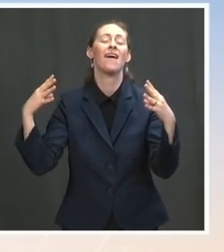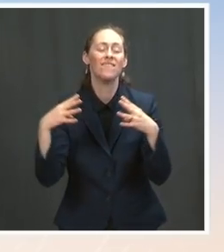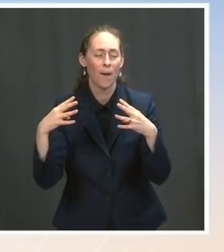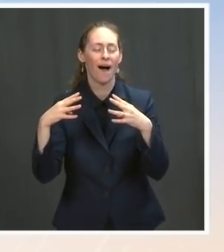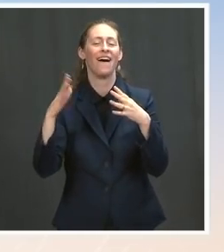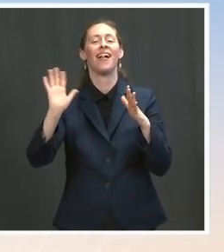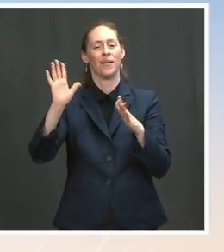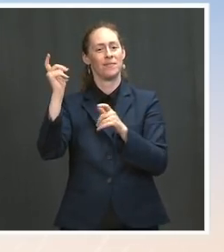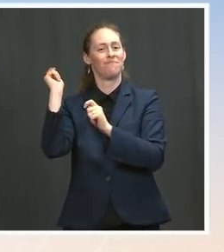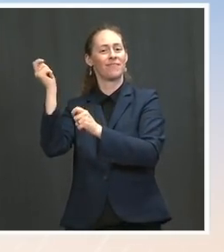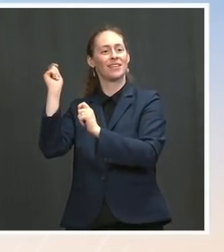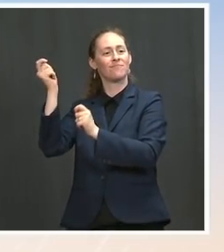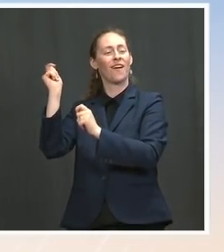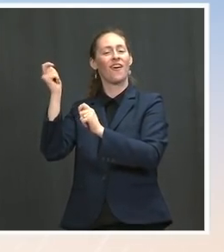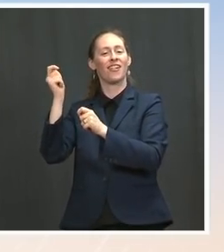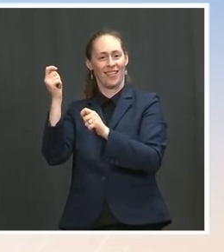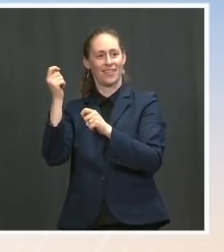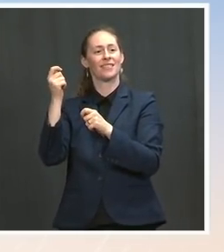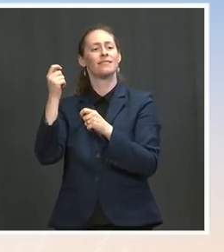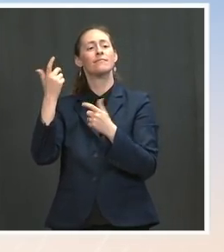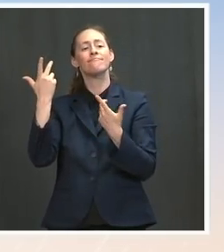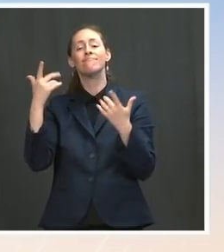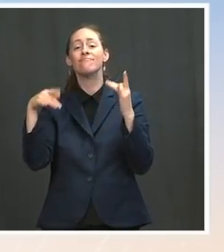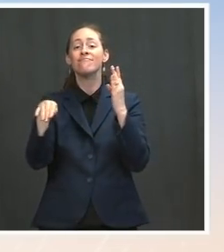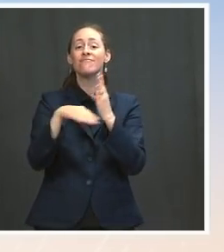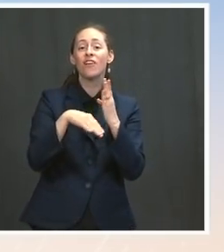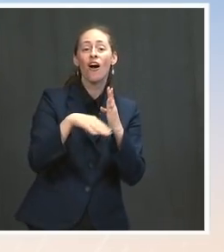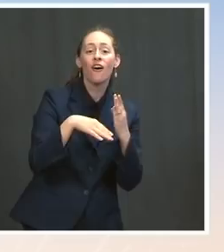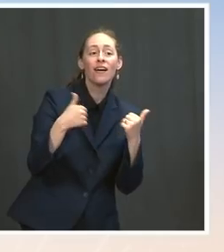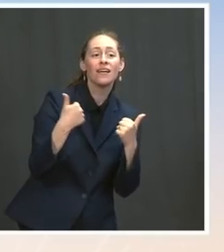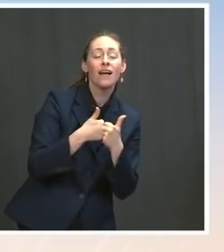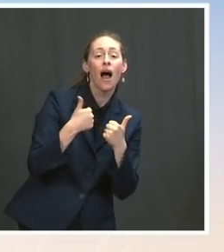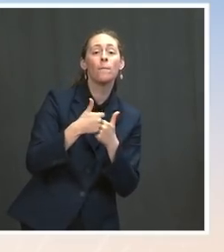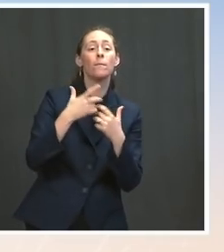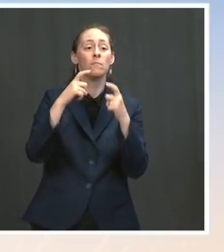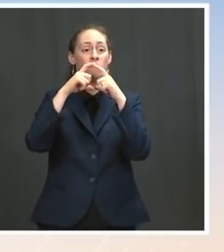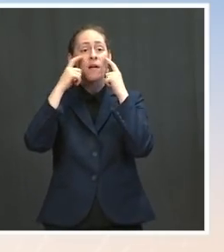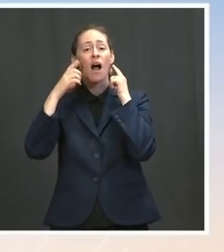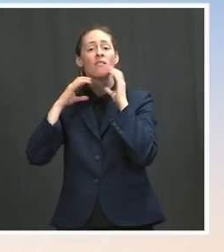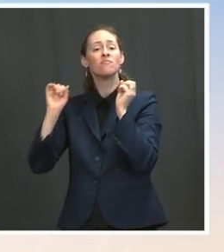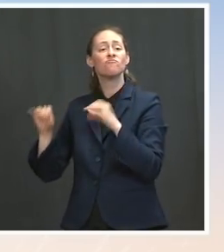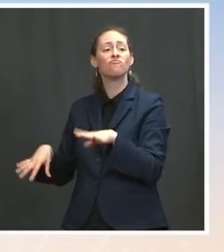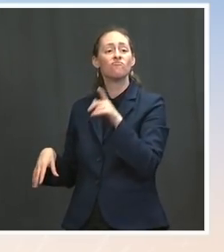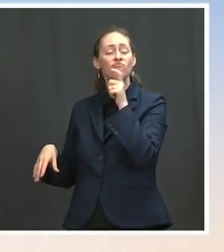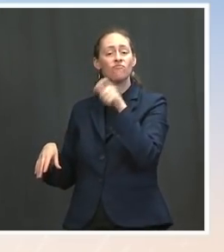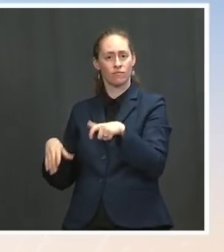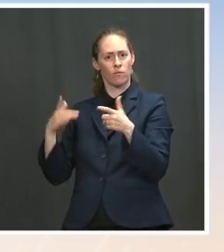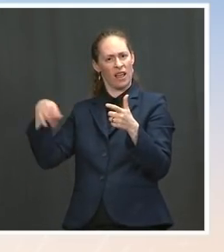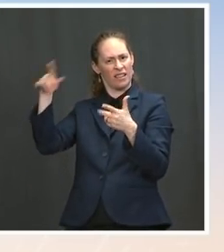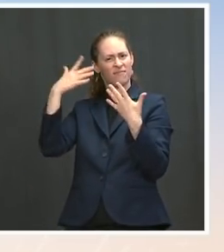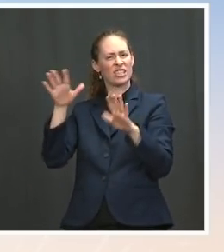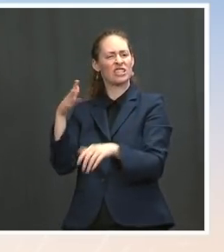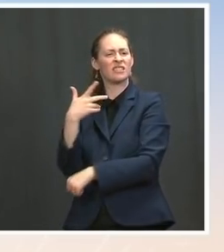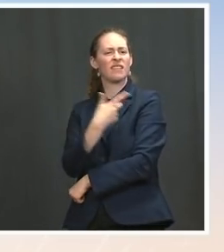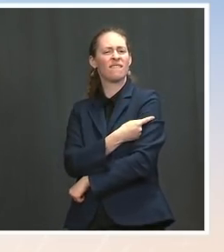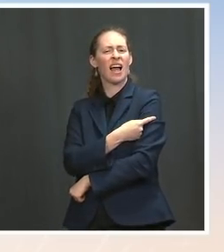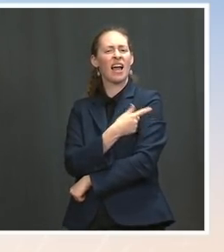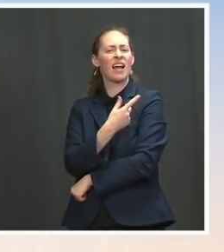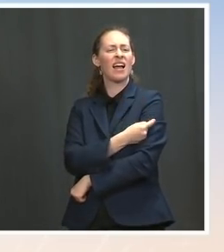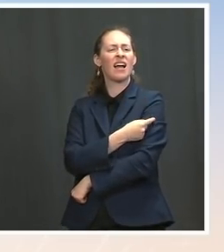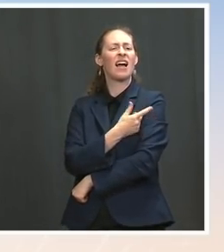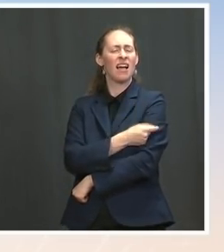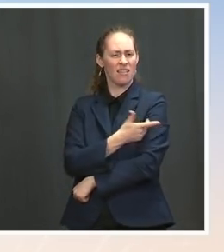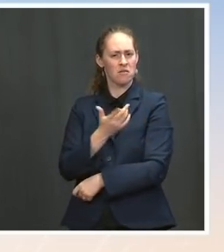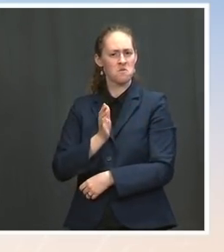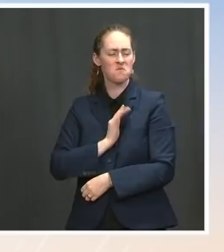their kids' soccer games and not wear a mask, those are vaccinated individuals. There's huge incentives to getting vaccinated. But it doesn't